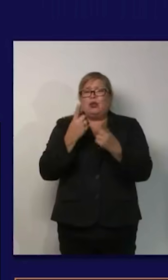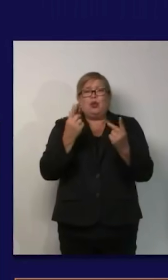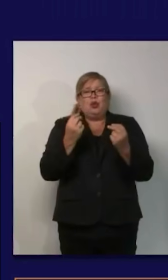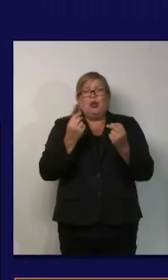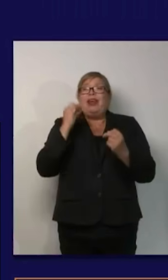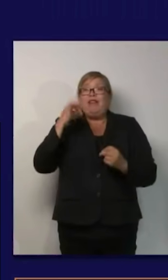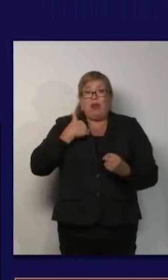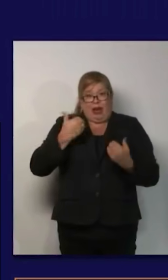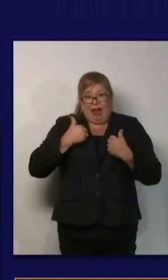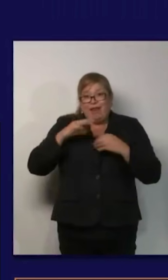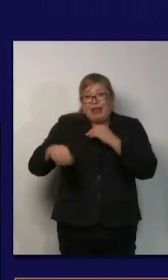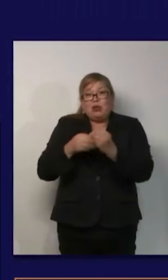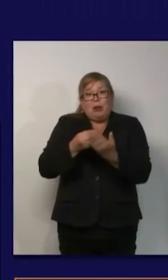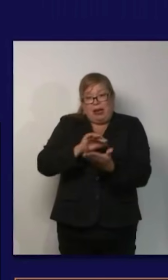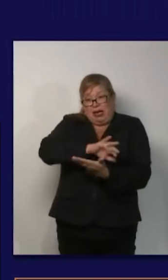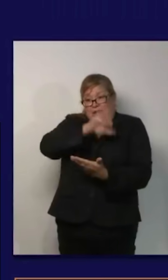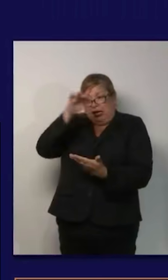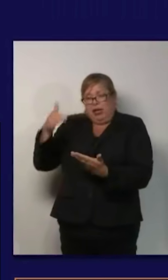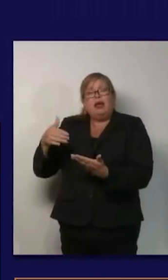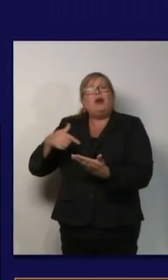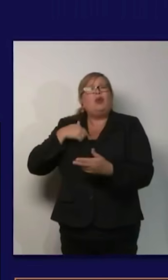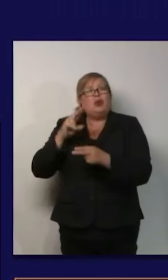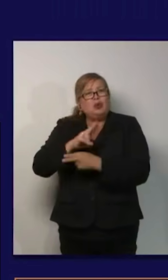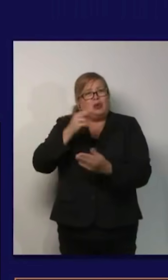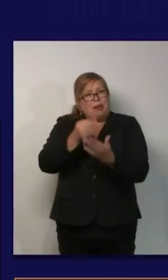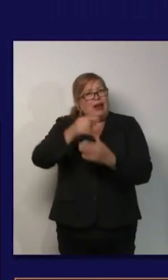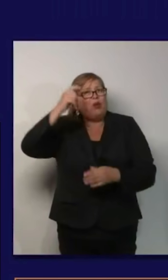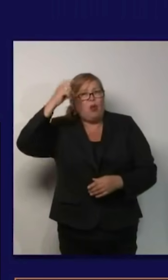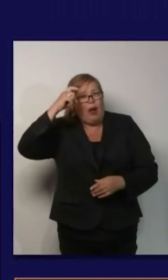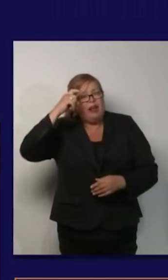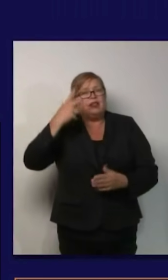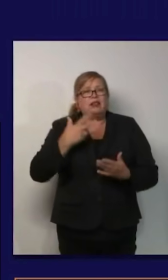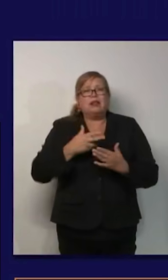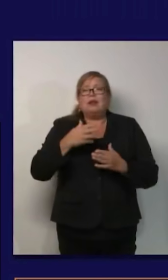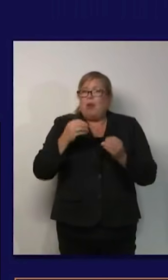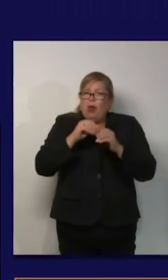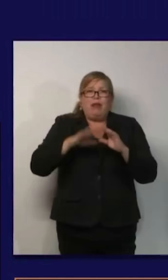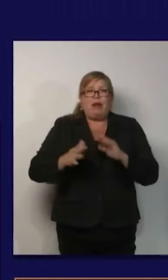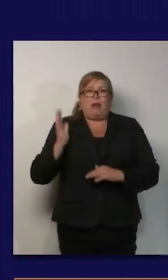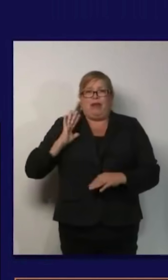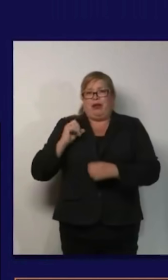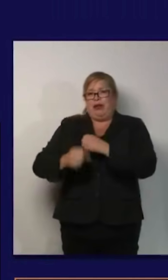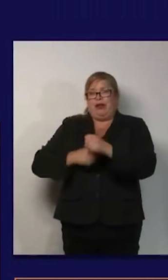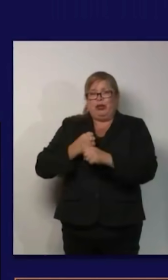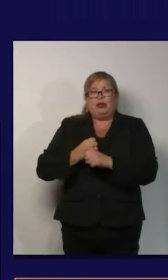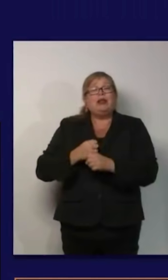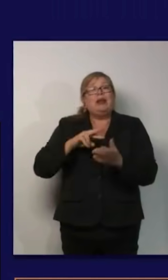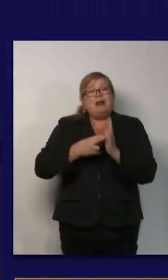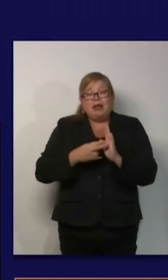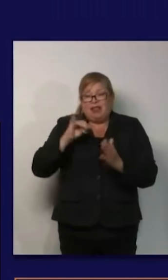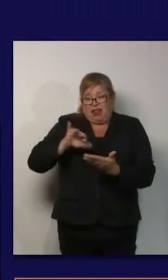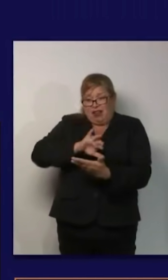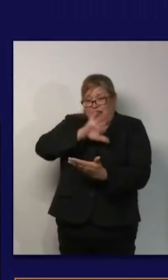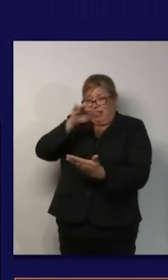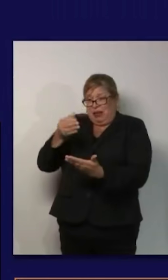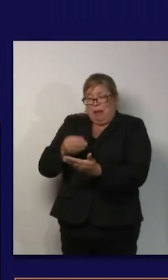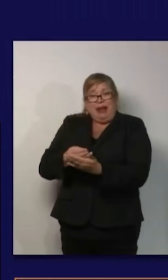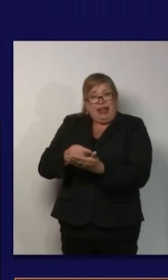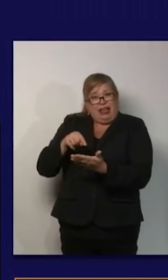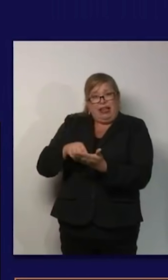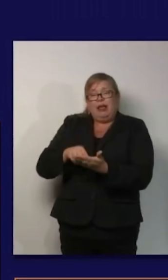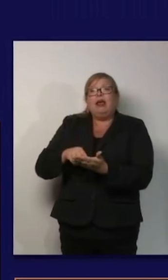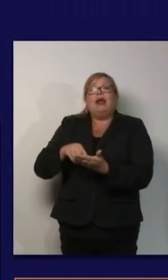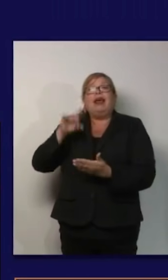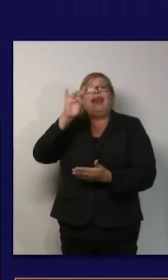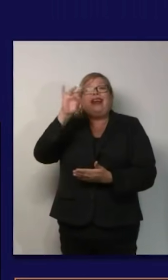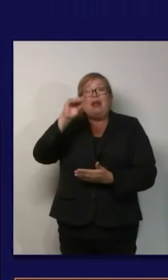very prudently, even more so than in prior years, where 88% of those one-time surplus dollars went to